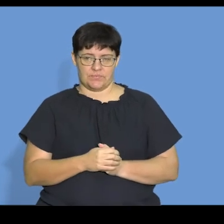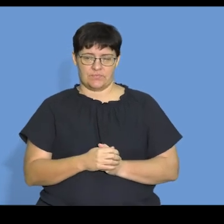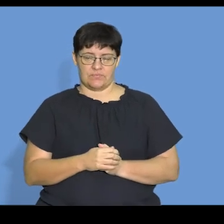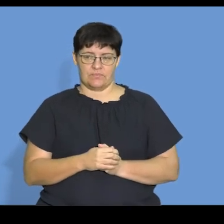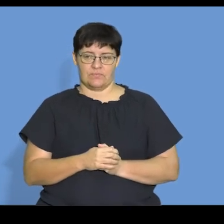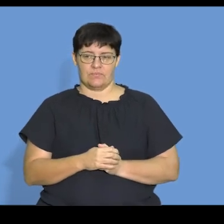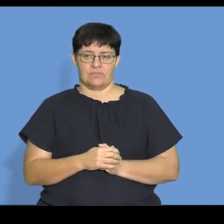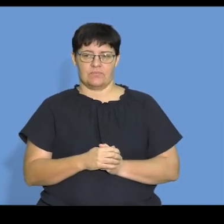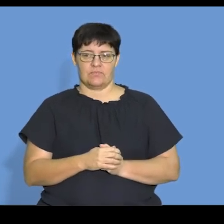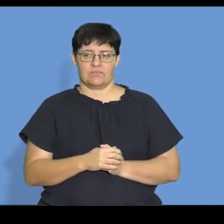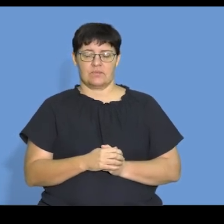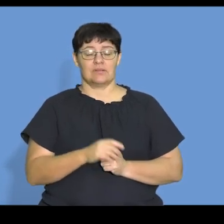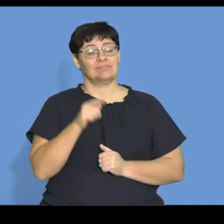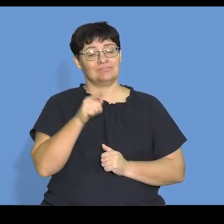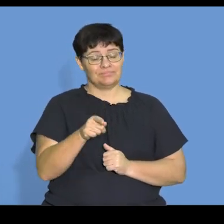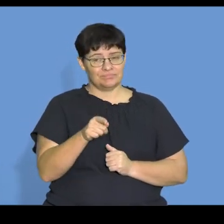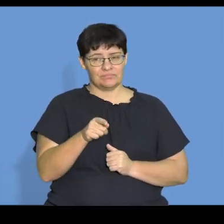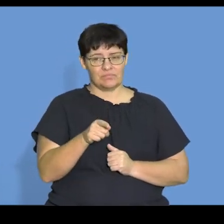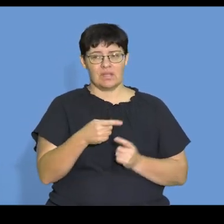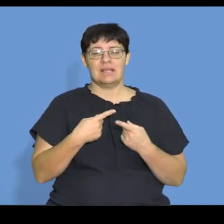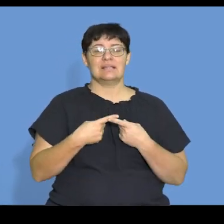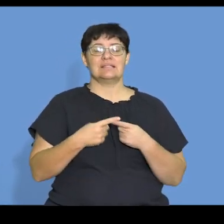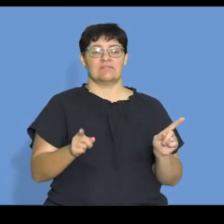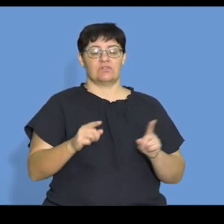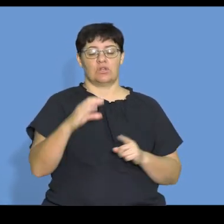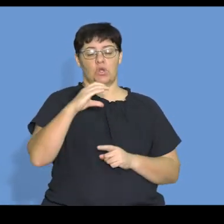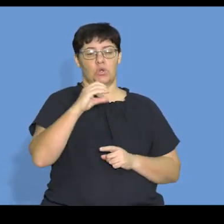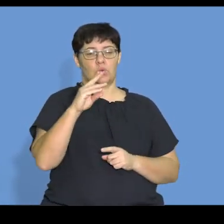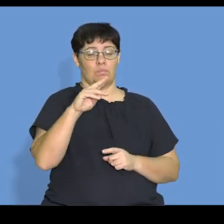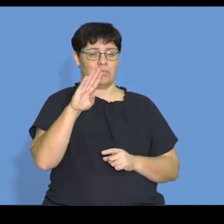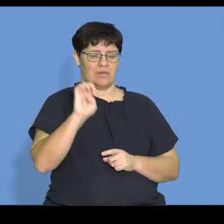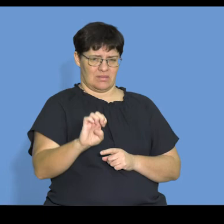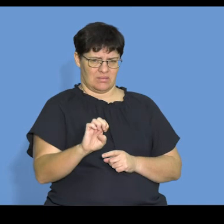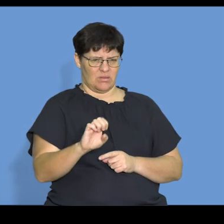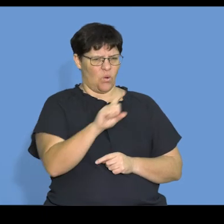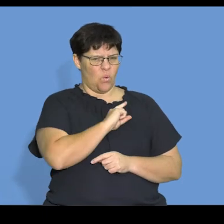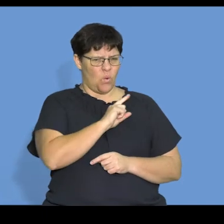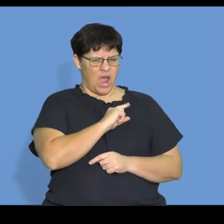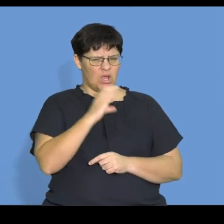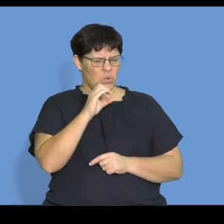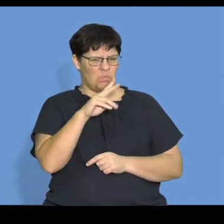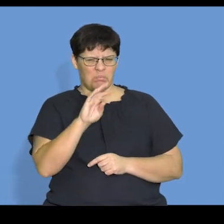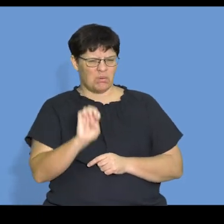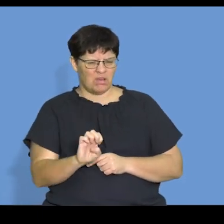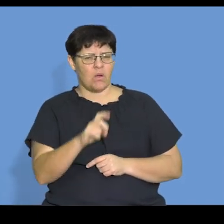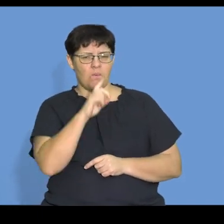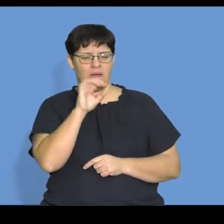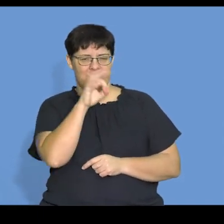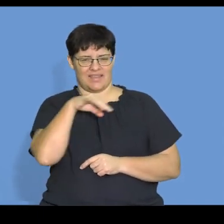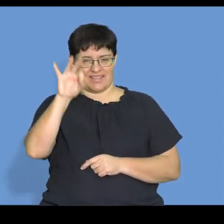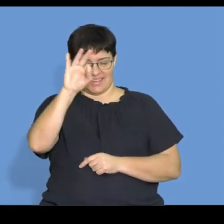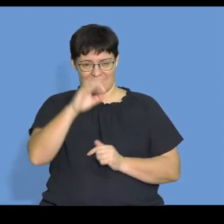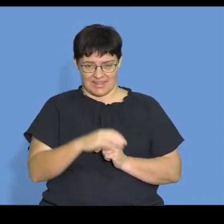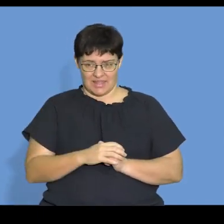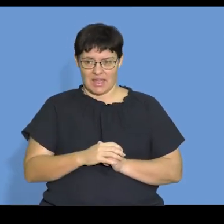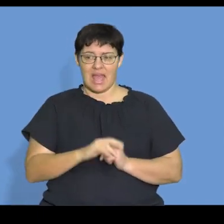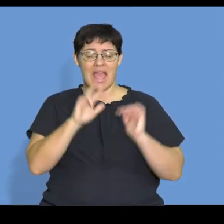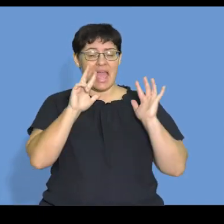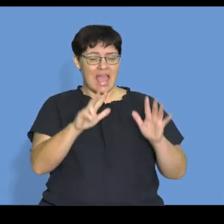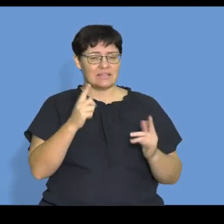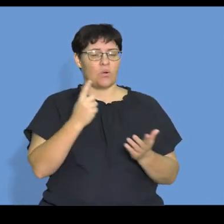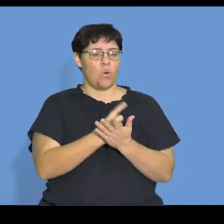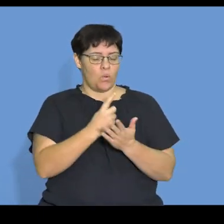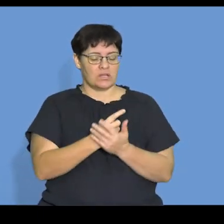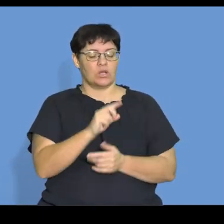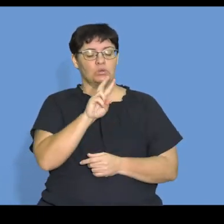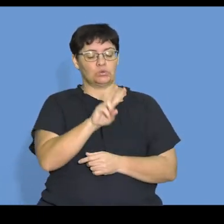Now, this is called the difference of cubes. Why is it a difference of cubes? Because 8 can always be written as 2